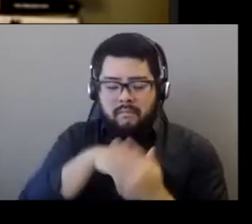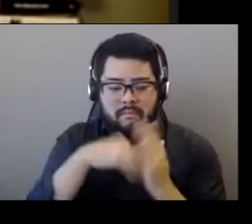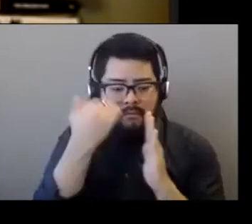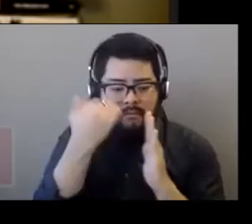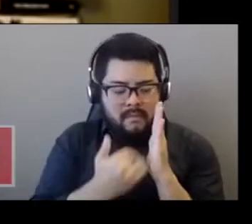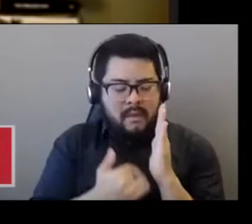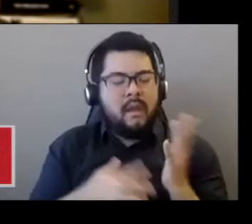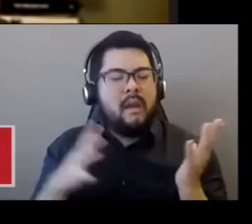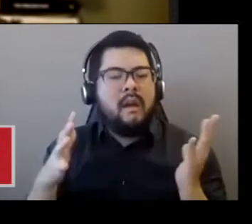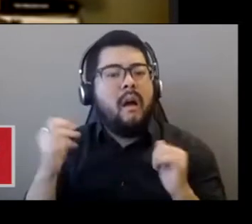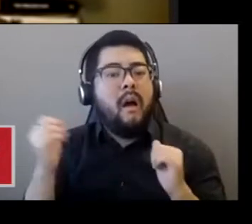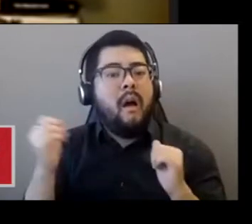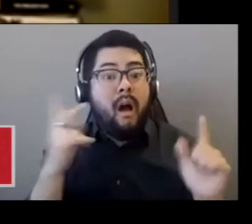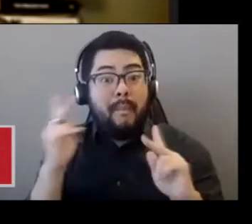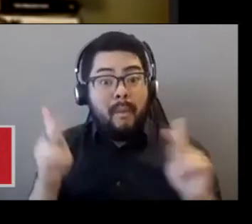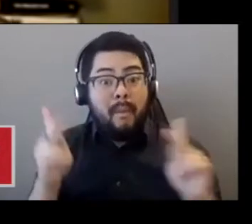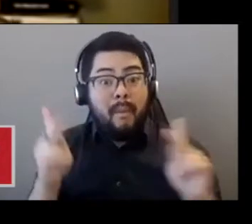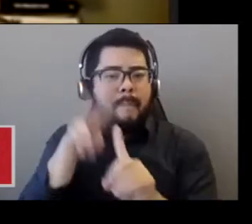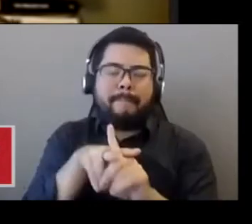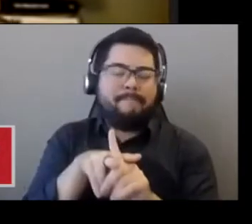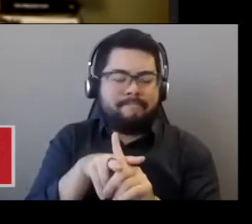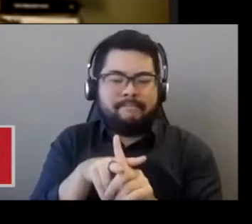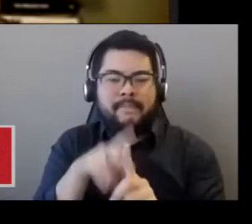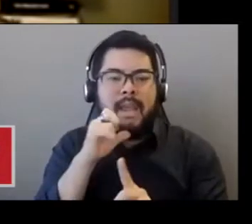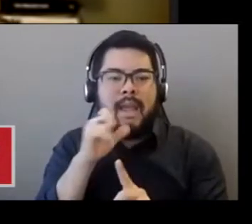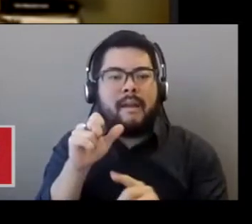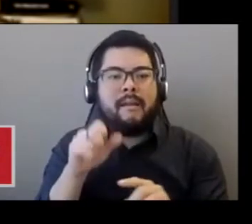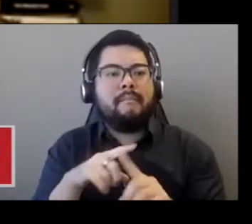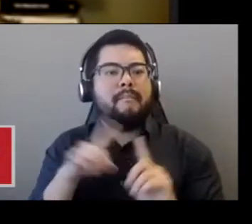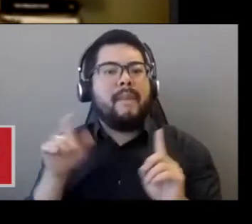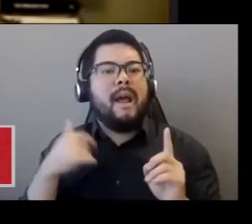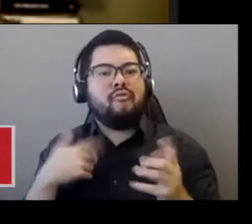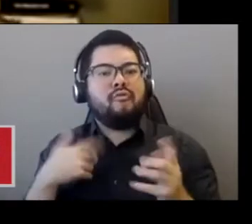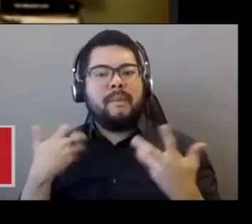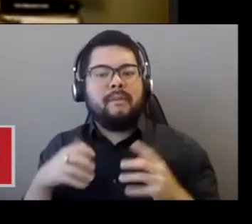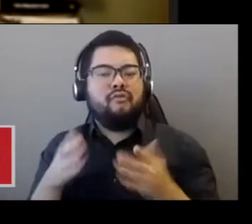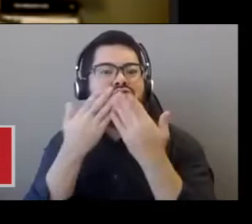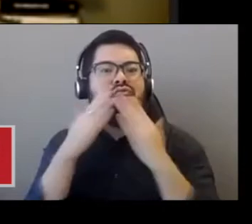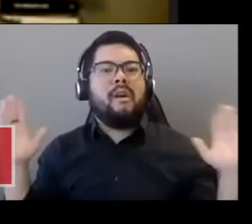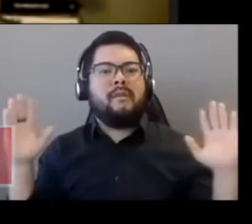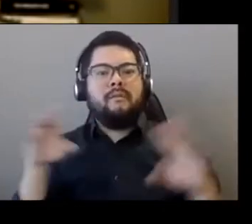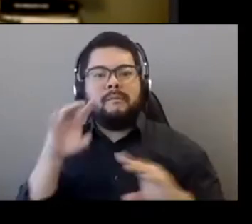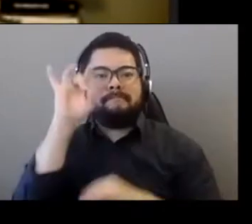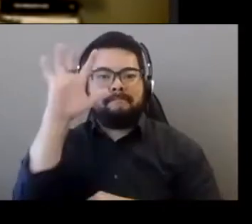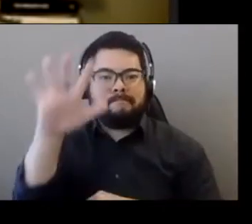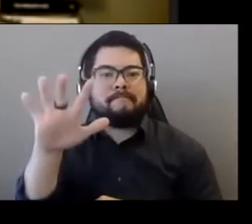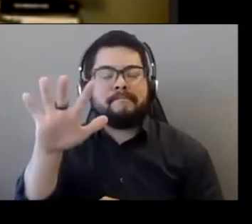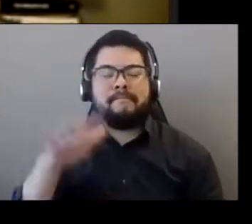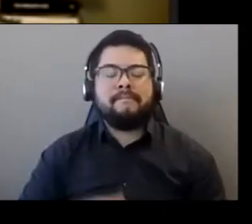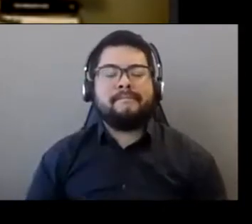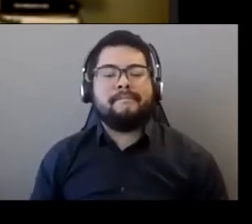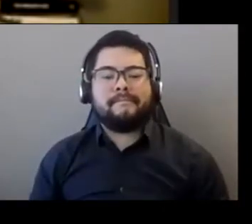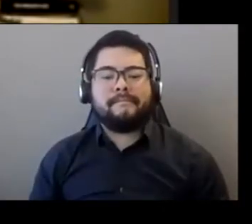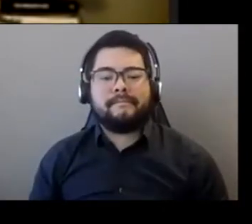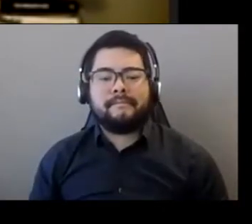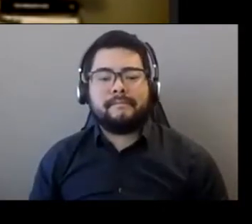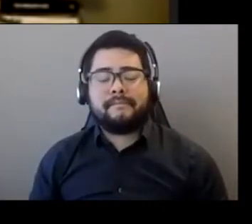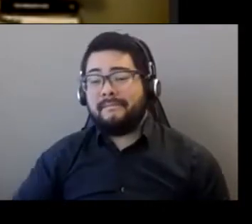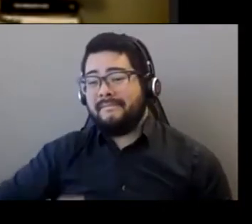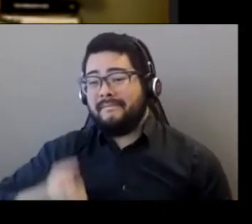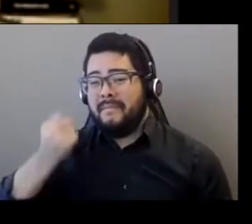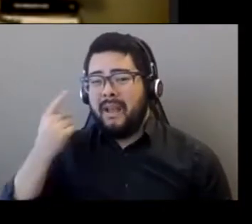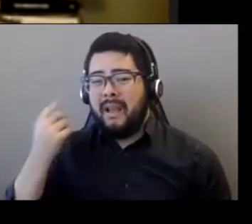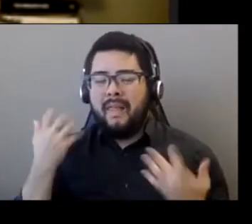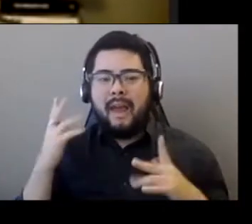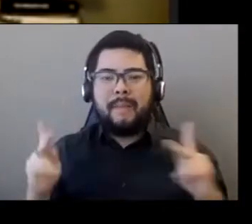don't misunderstand me. I'm not making a, it's obviously blanket because I'm trying to make a point. Certainly there's a lot of people who don't do it